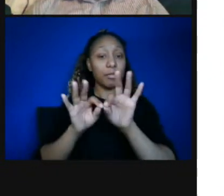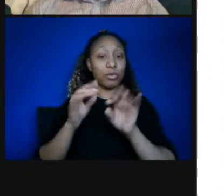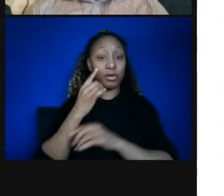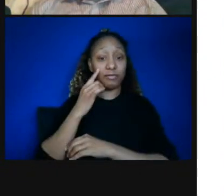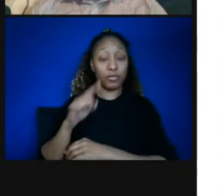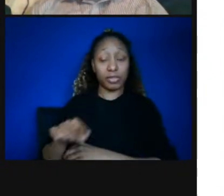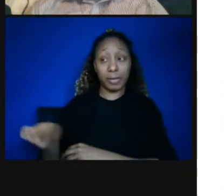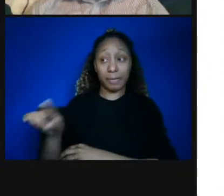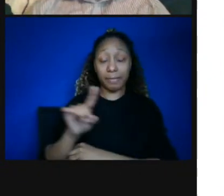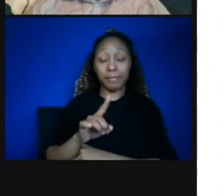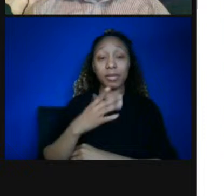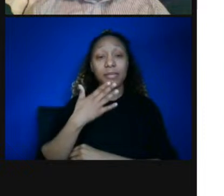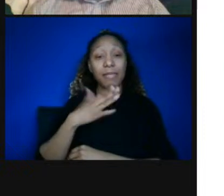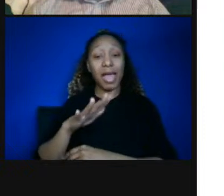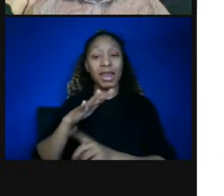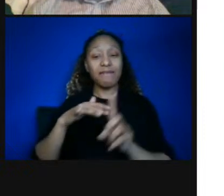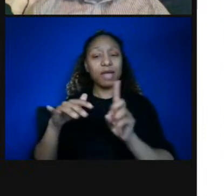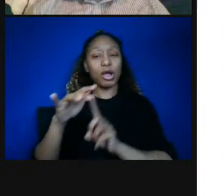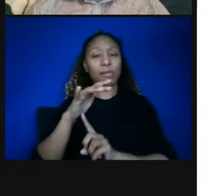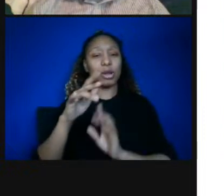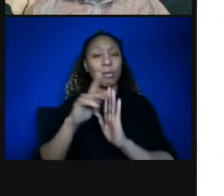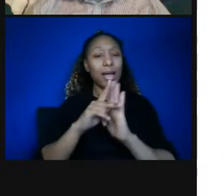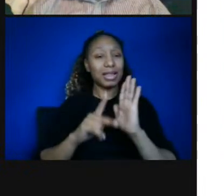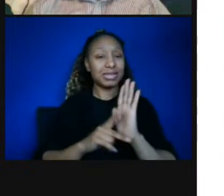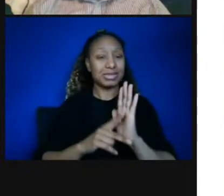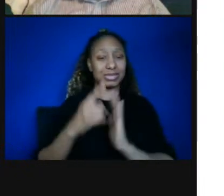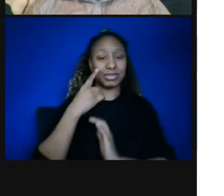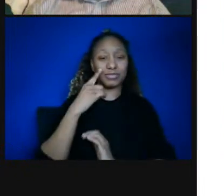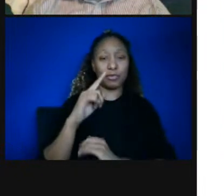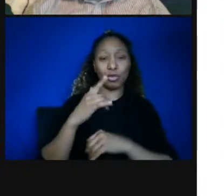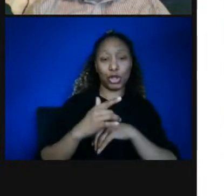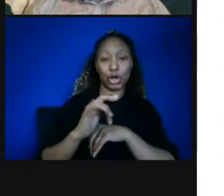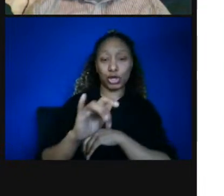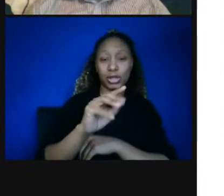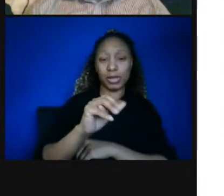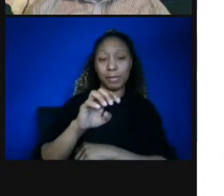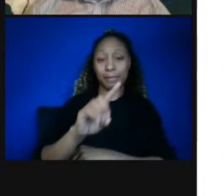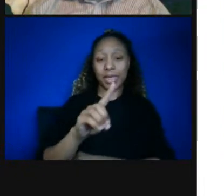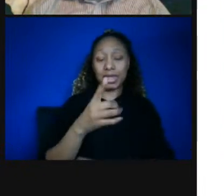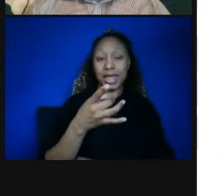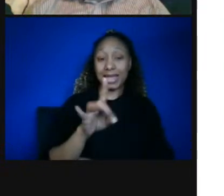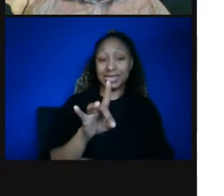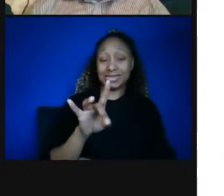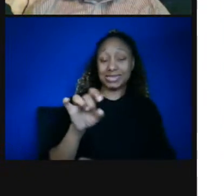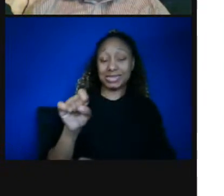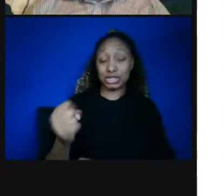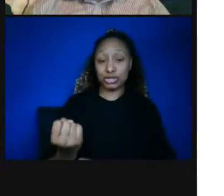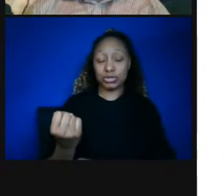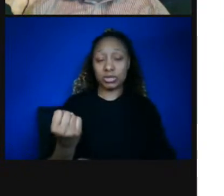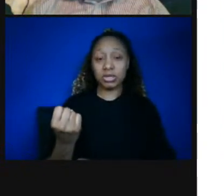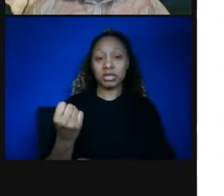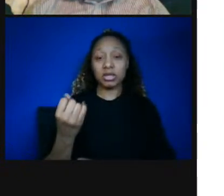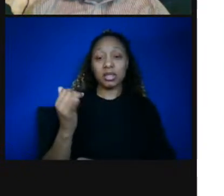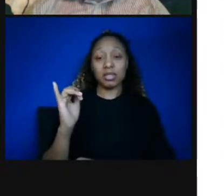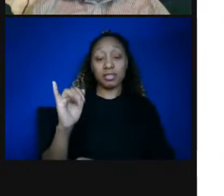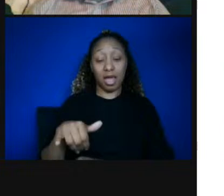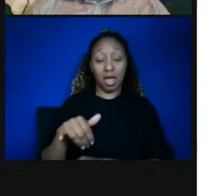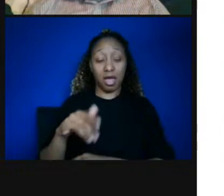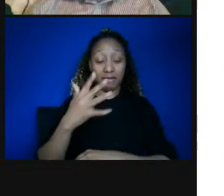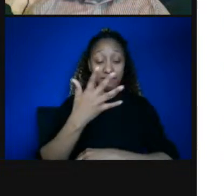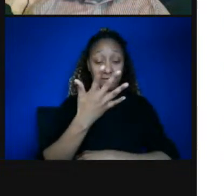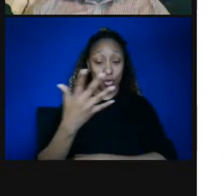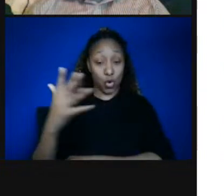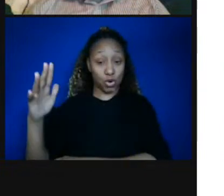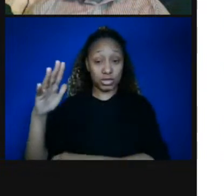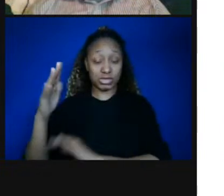bad environmental policies from the early and mid-20th century and rising seas, these forests, once flooded by salt water,